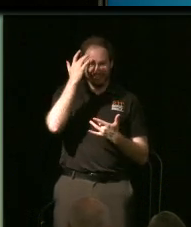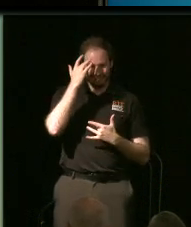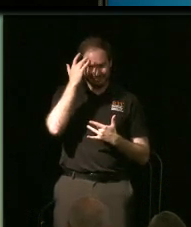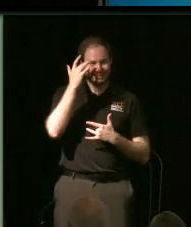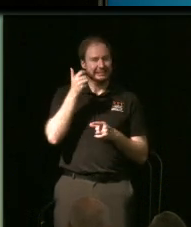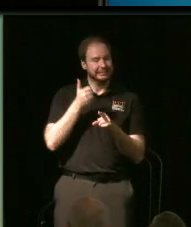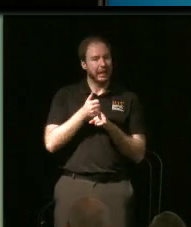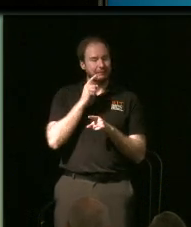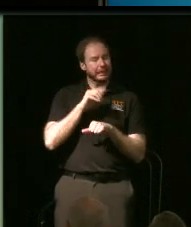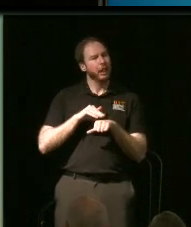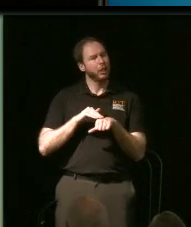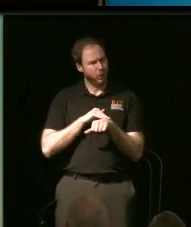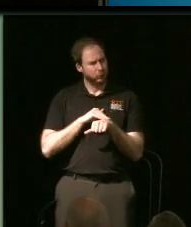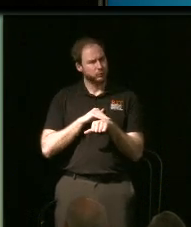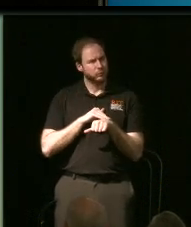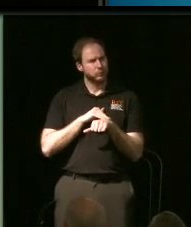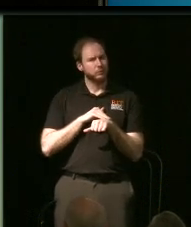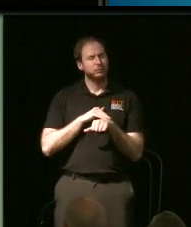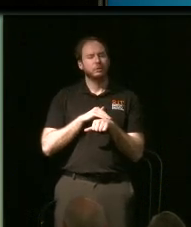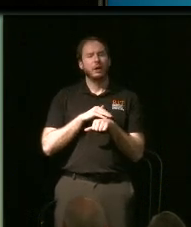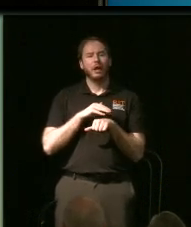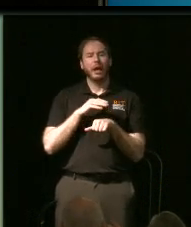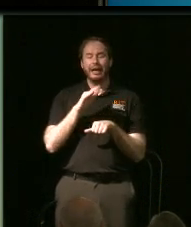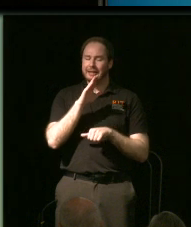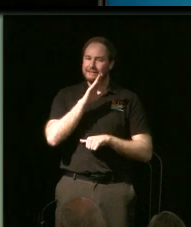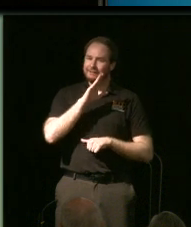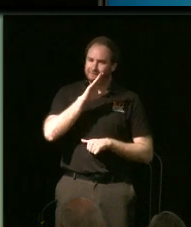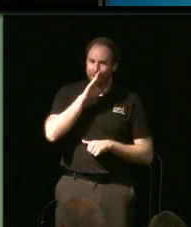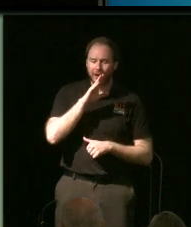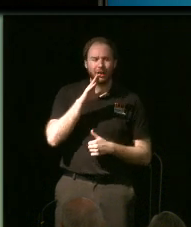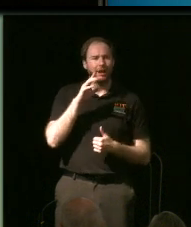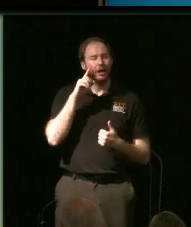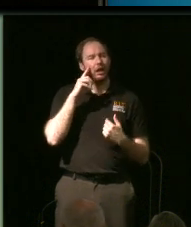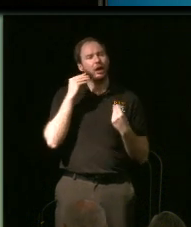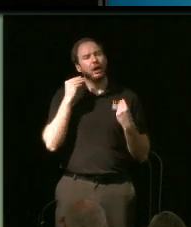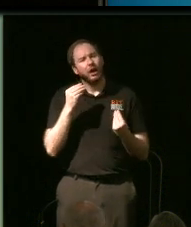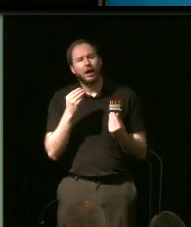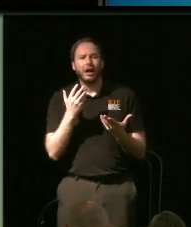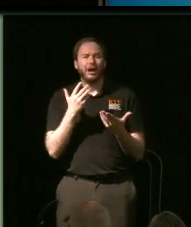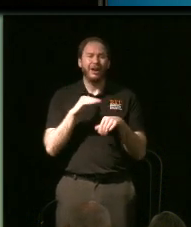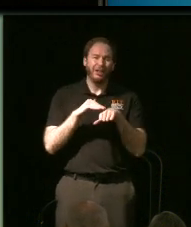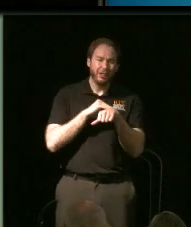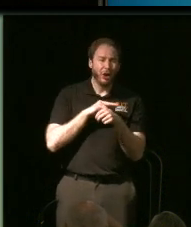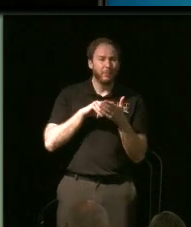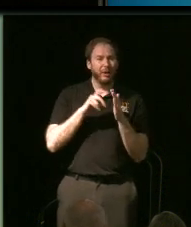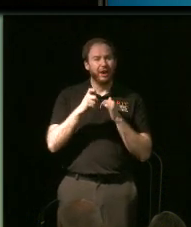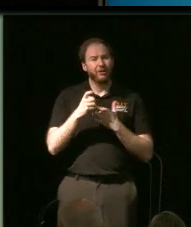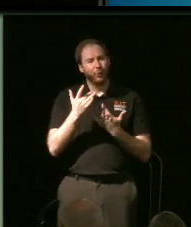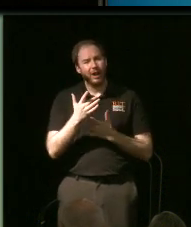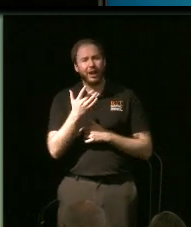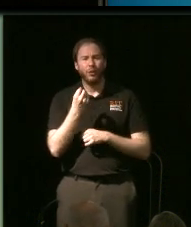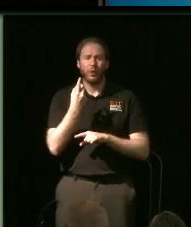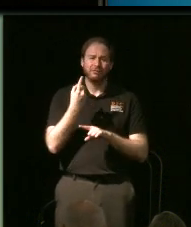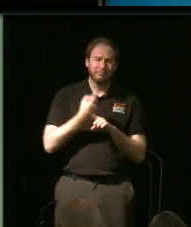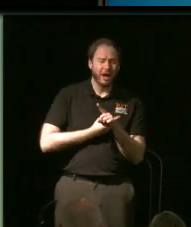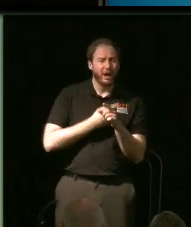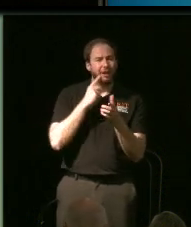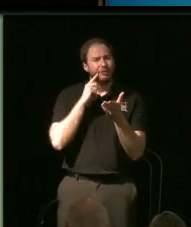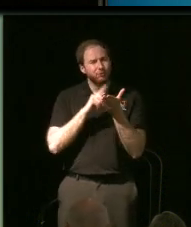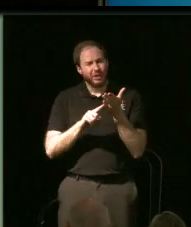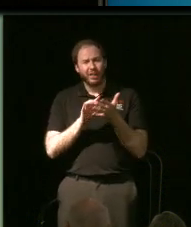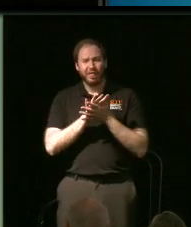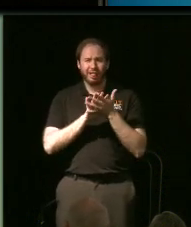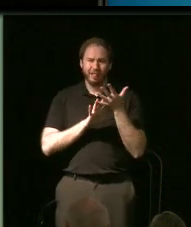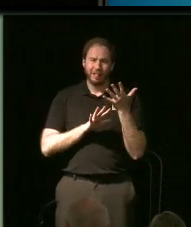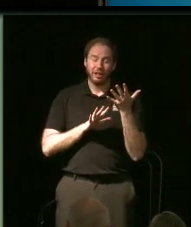moving. And as much as it's frustrating to hear the slow pace of research, you